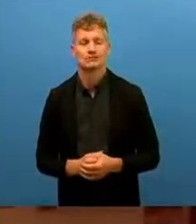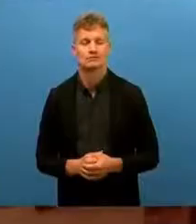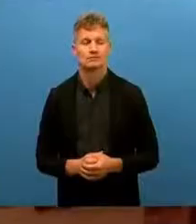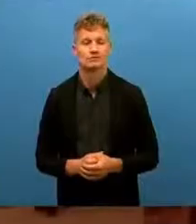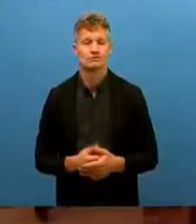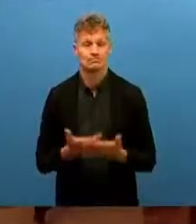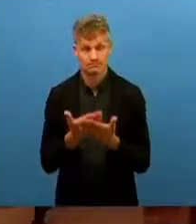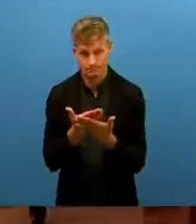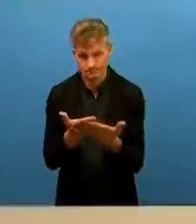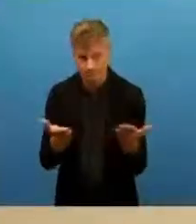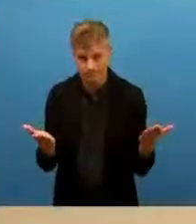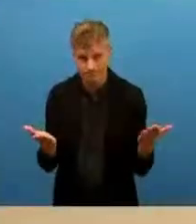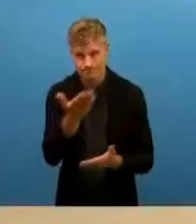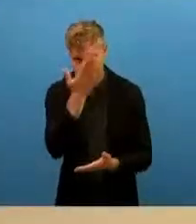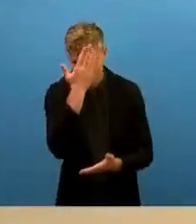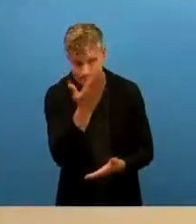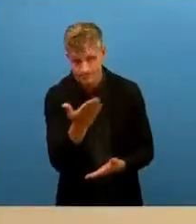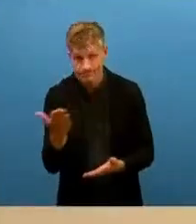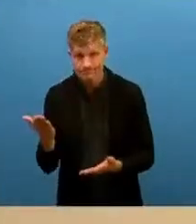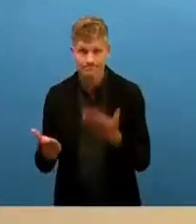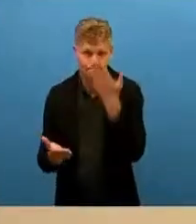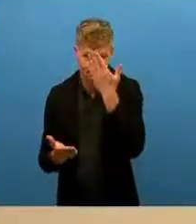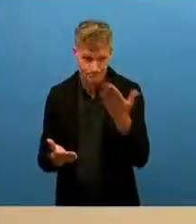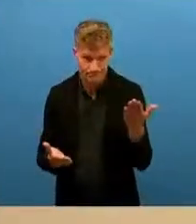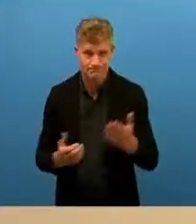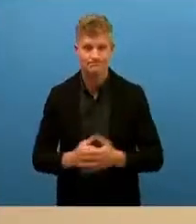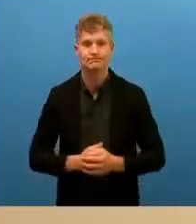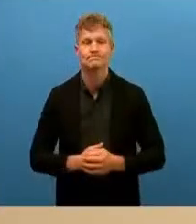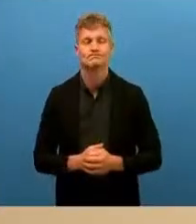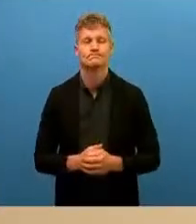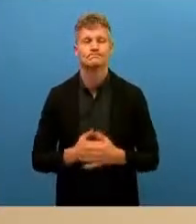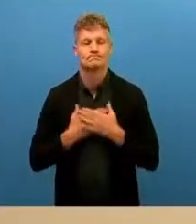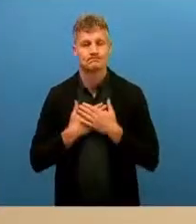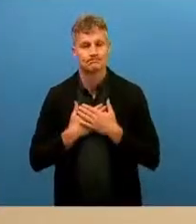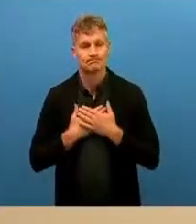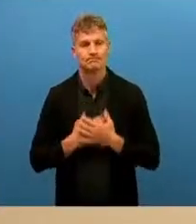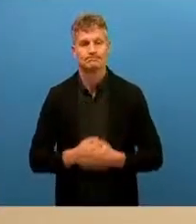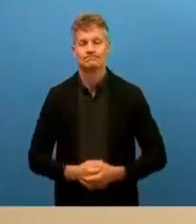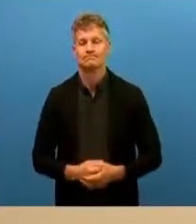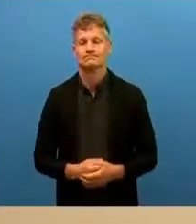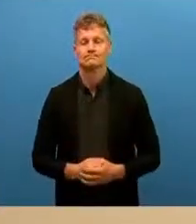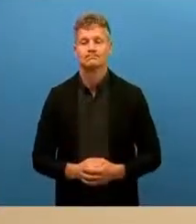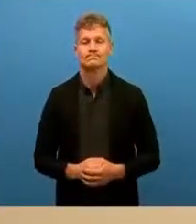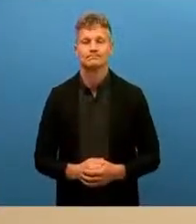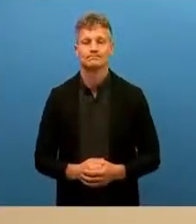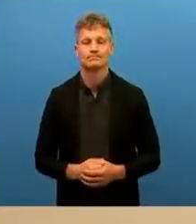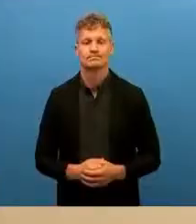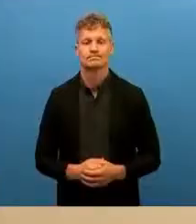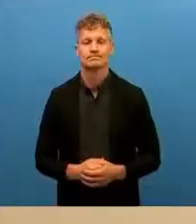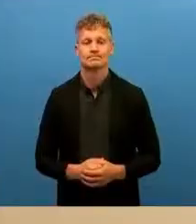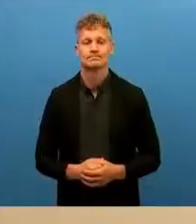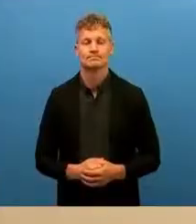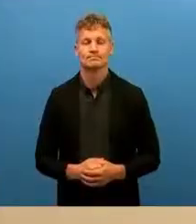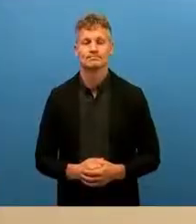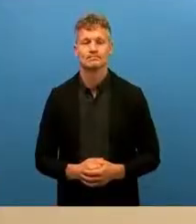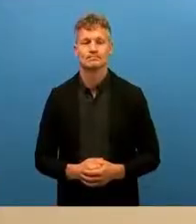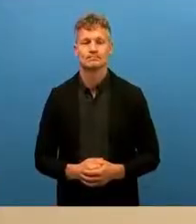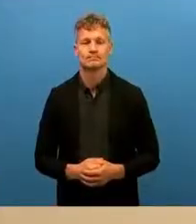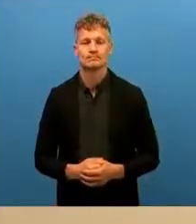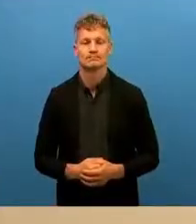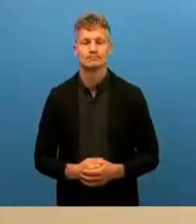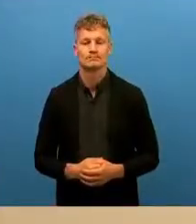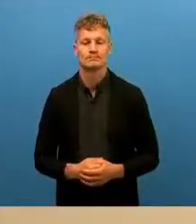representatives, members of EMRIP, brothers and sisters. I welcome you.